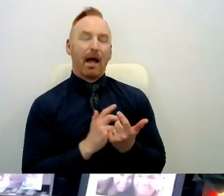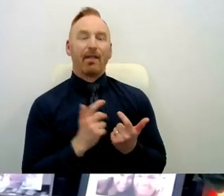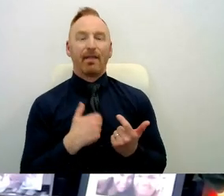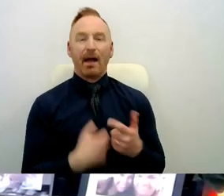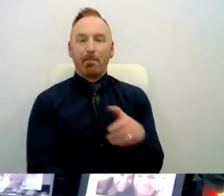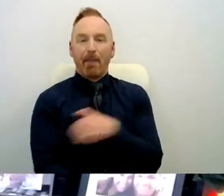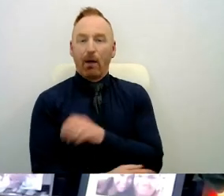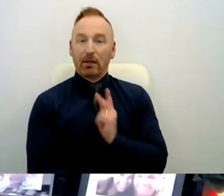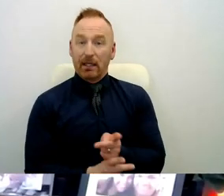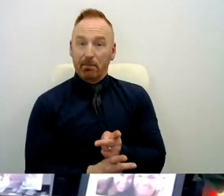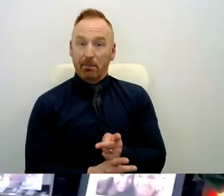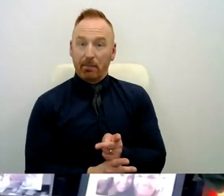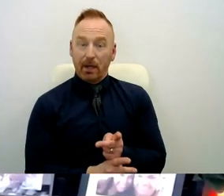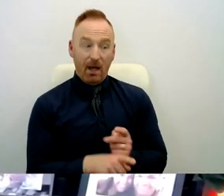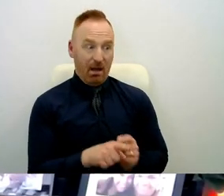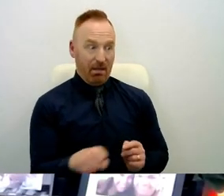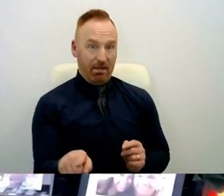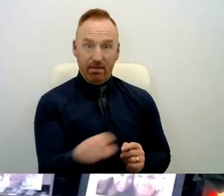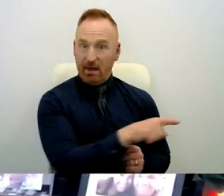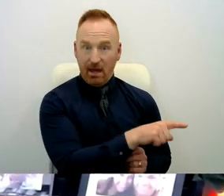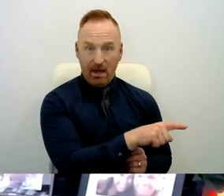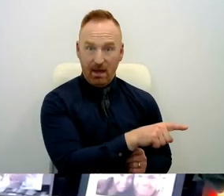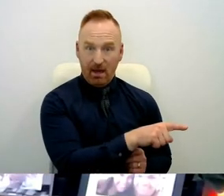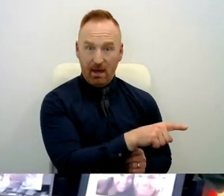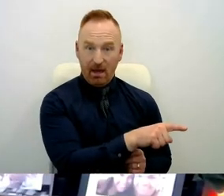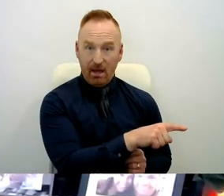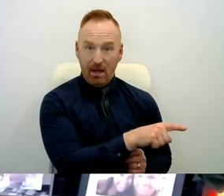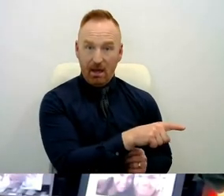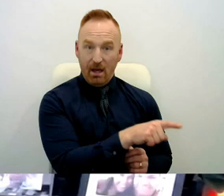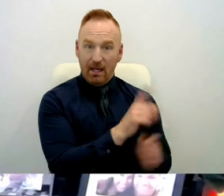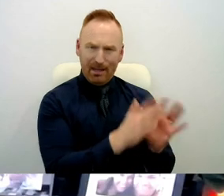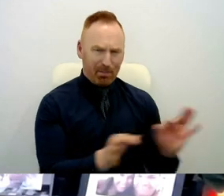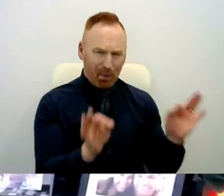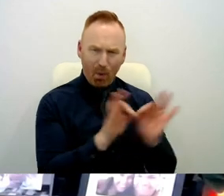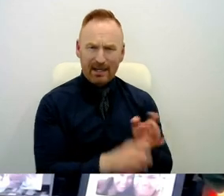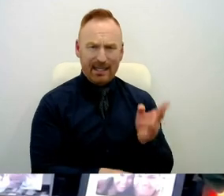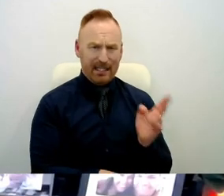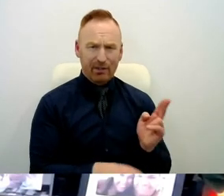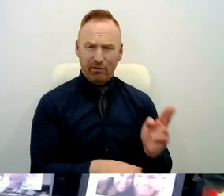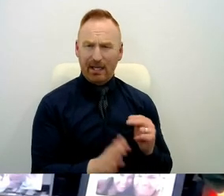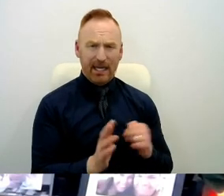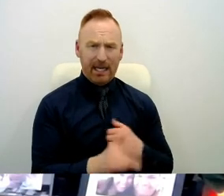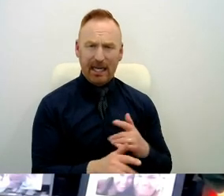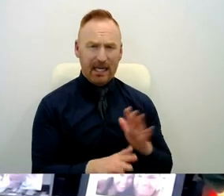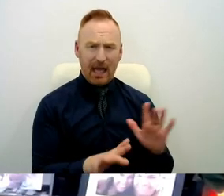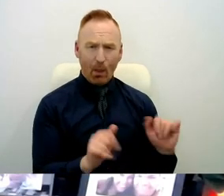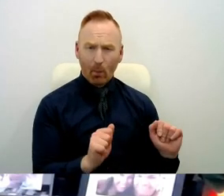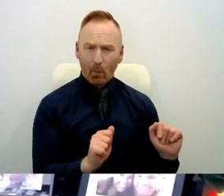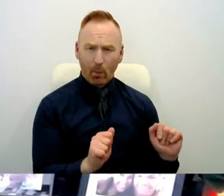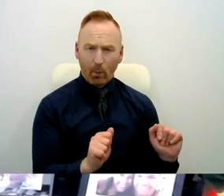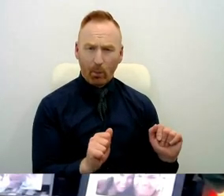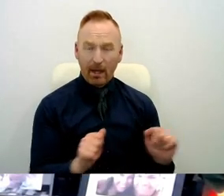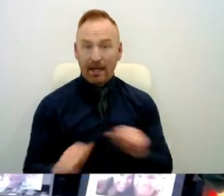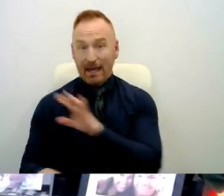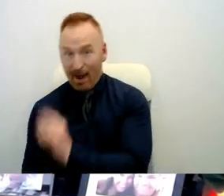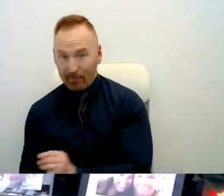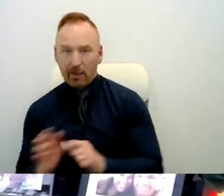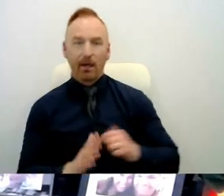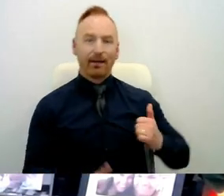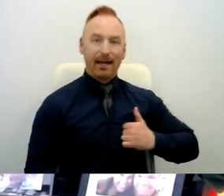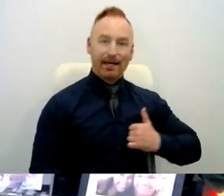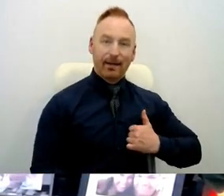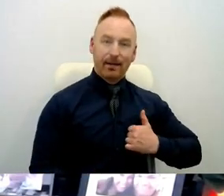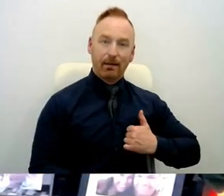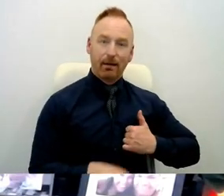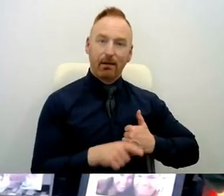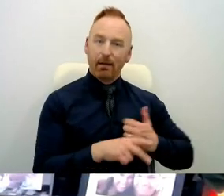power. And in this way, we've lost and had erased important history from Africa and Canadian history, which is also Black